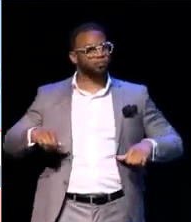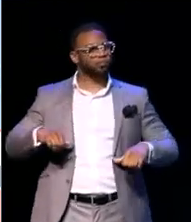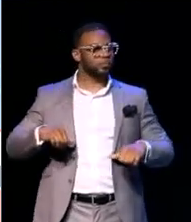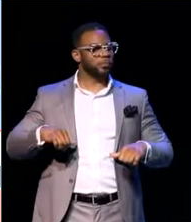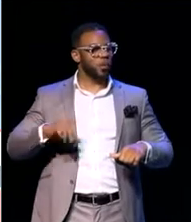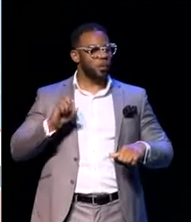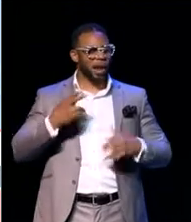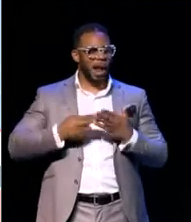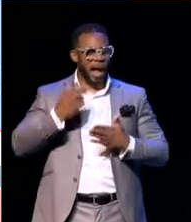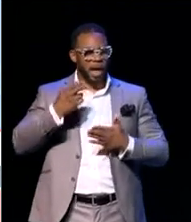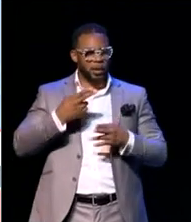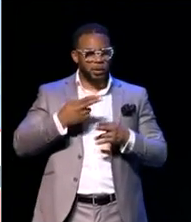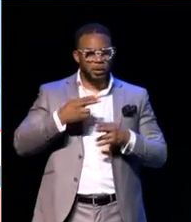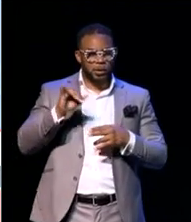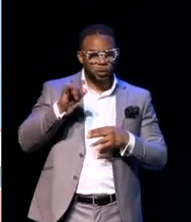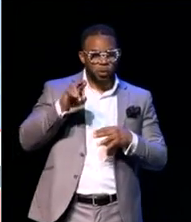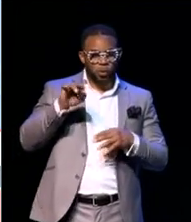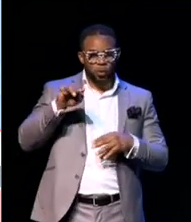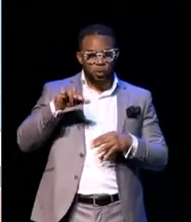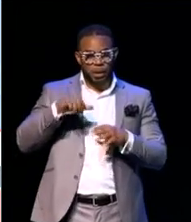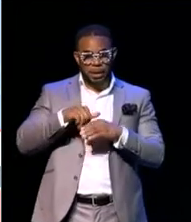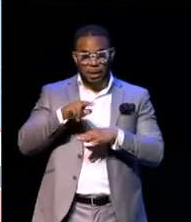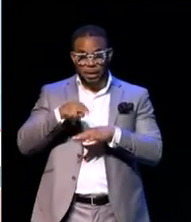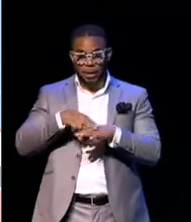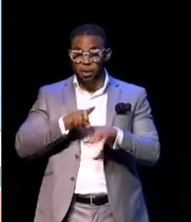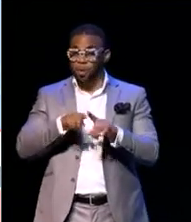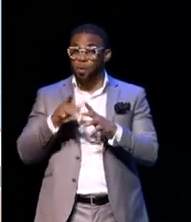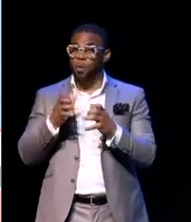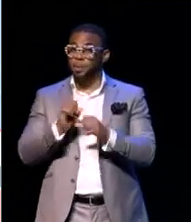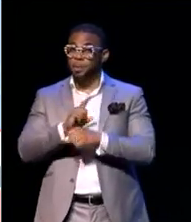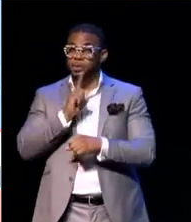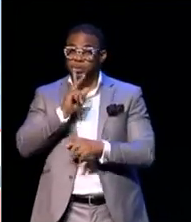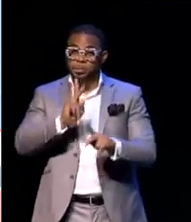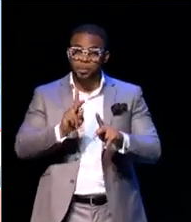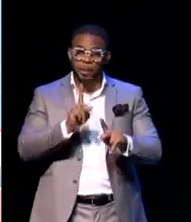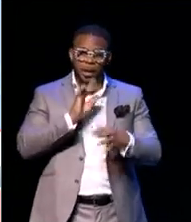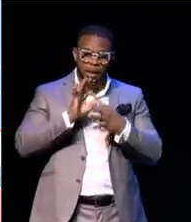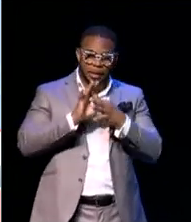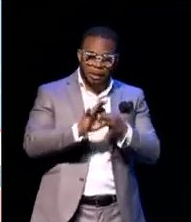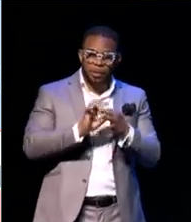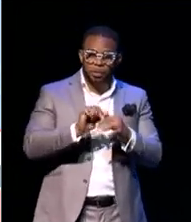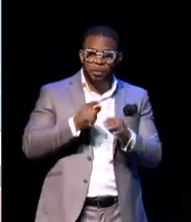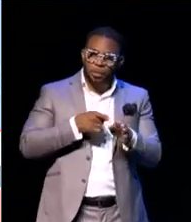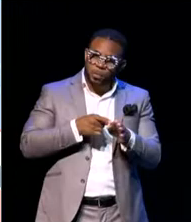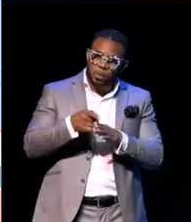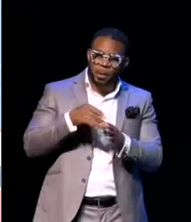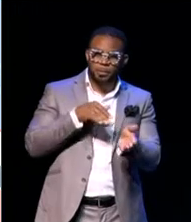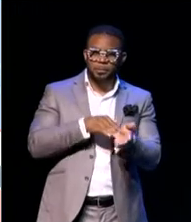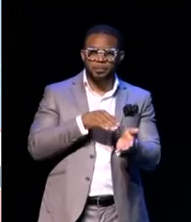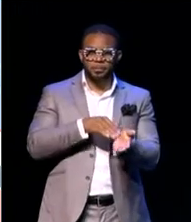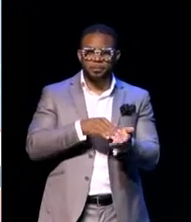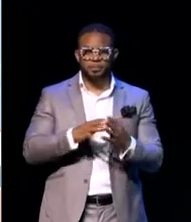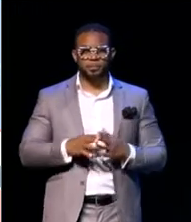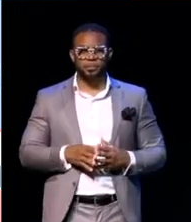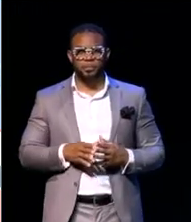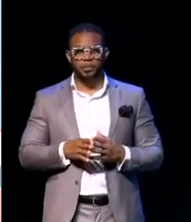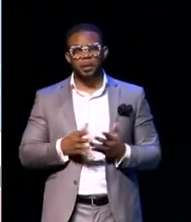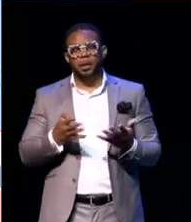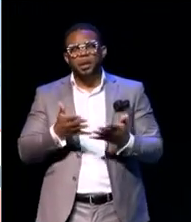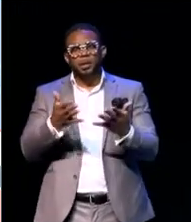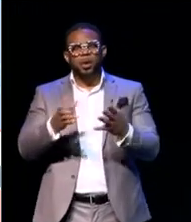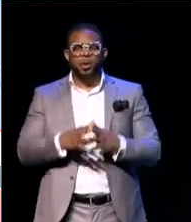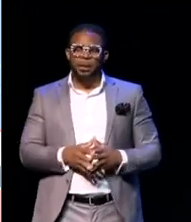highest insured rates in the nations, but we also want to make sure people are connecting to their primary care physicians.